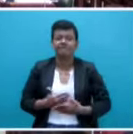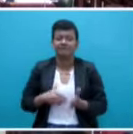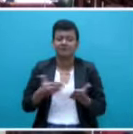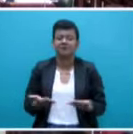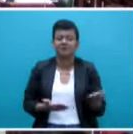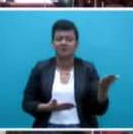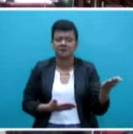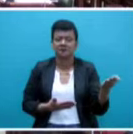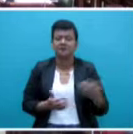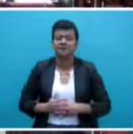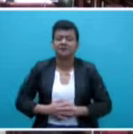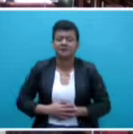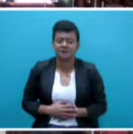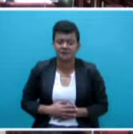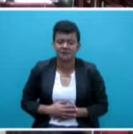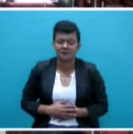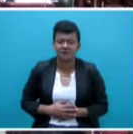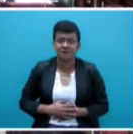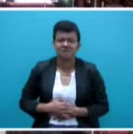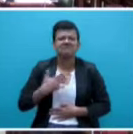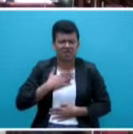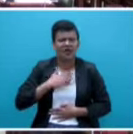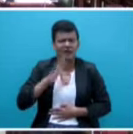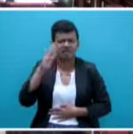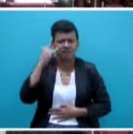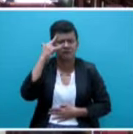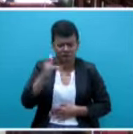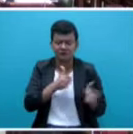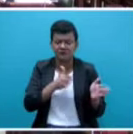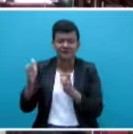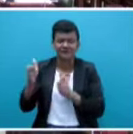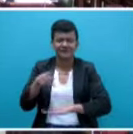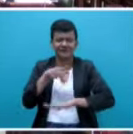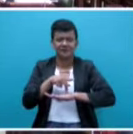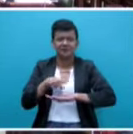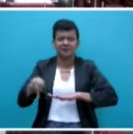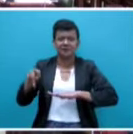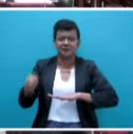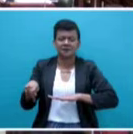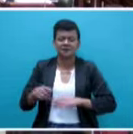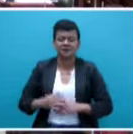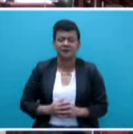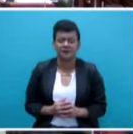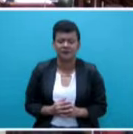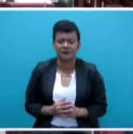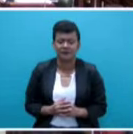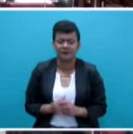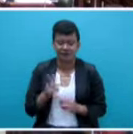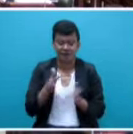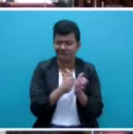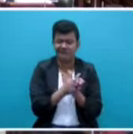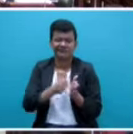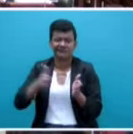Mr. Speaker, sir, I move that Parliament adopts the sitting calendar for the period February to December 2020. Thank